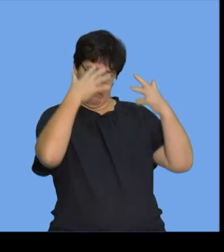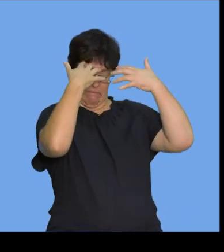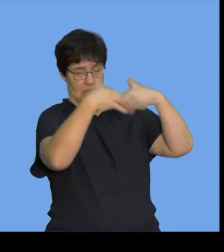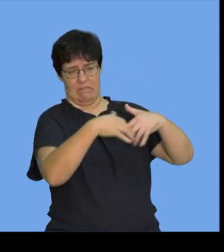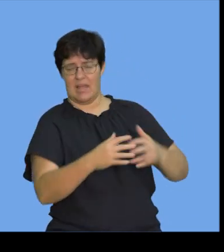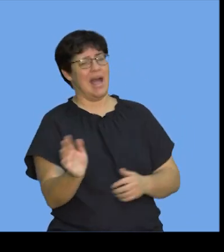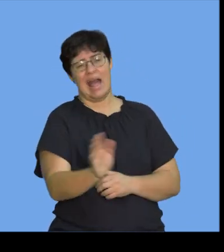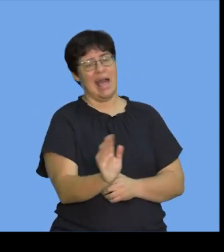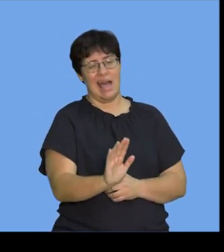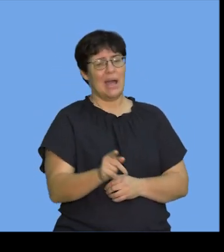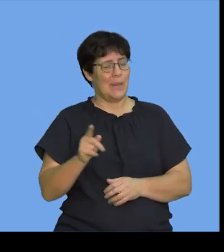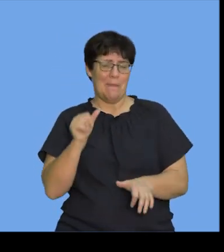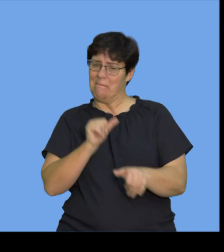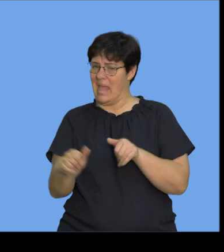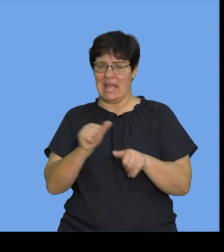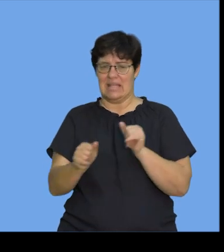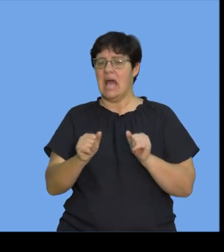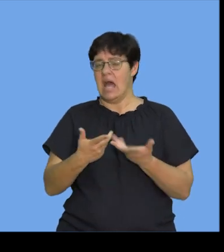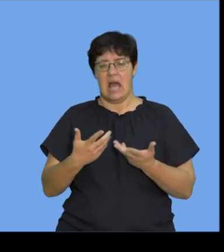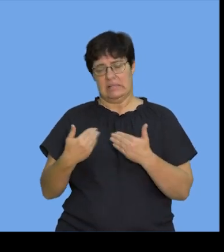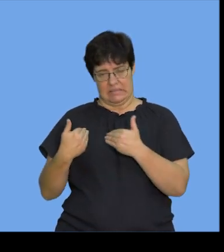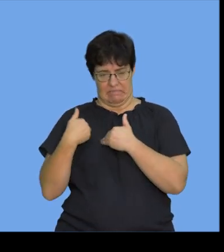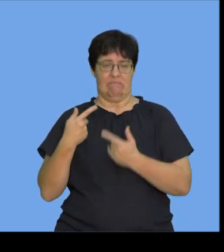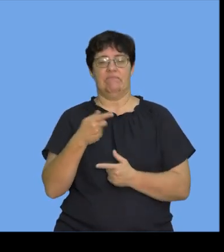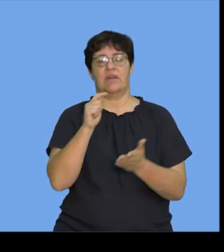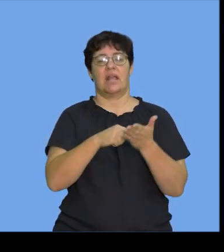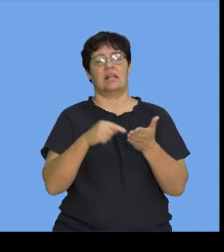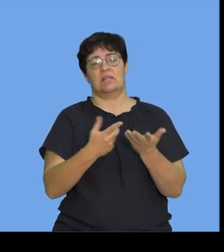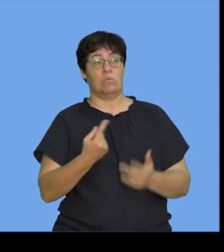but here it is not necessary for you to